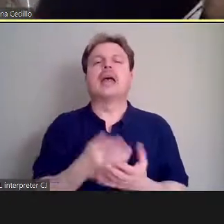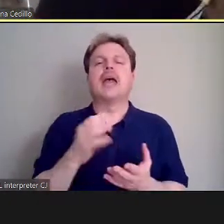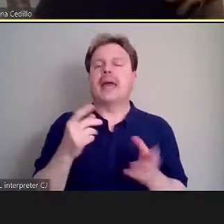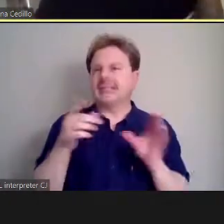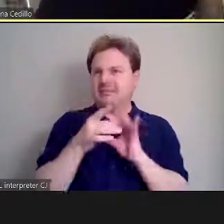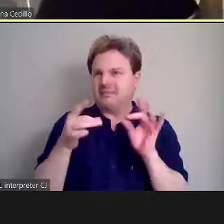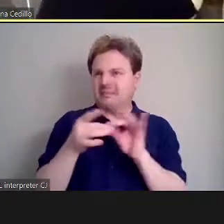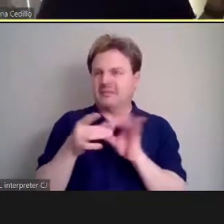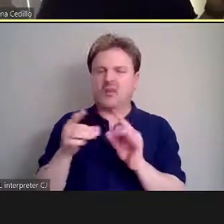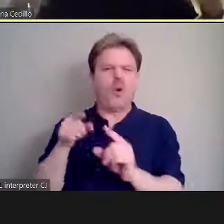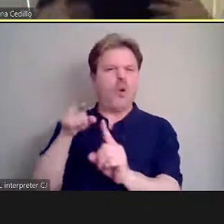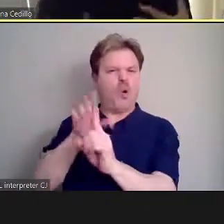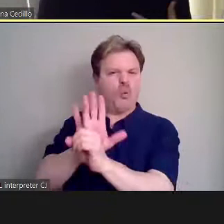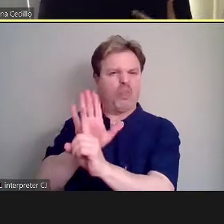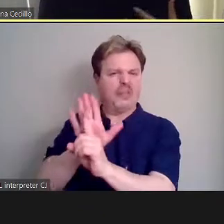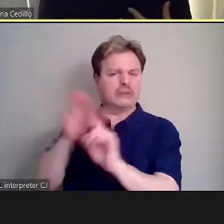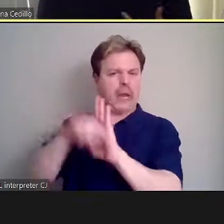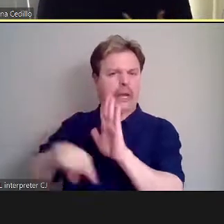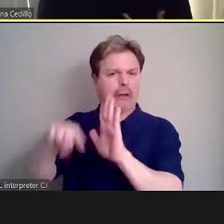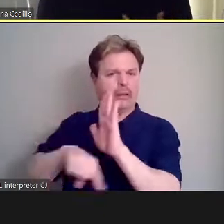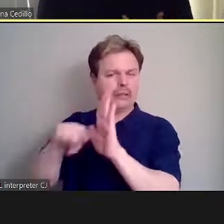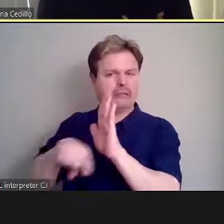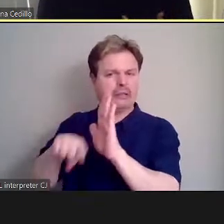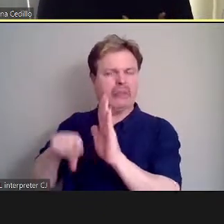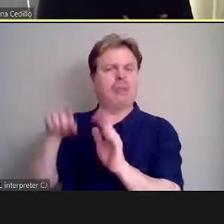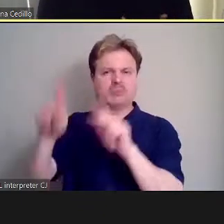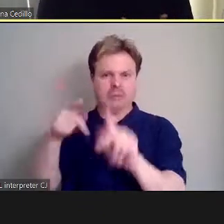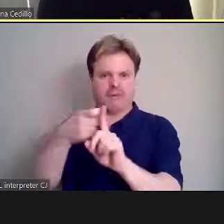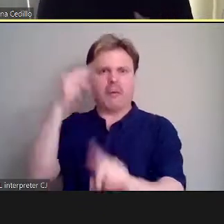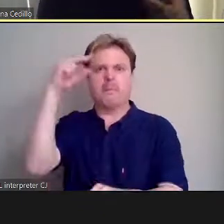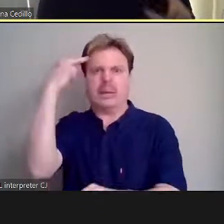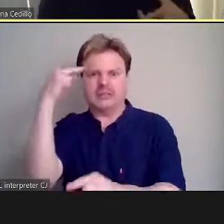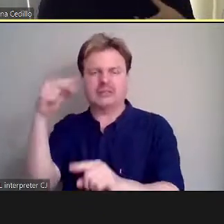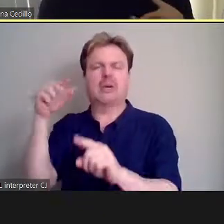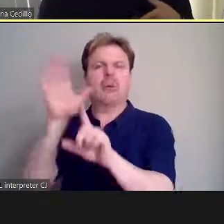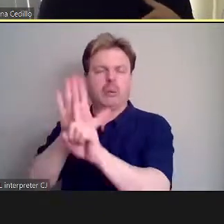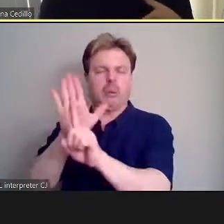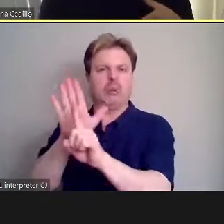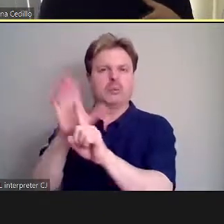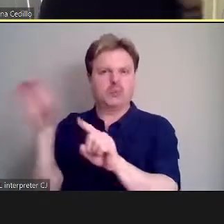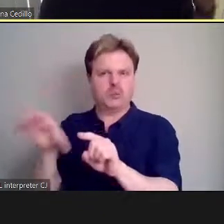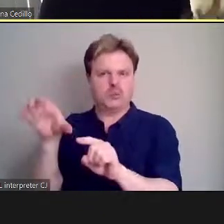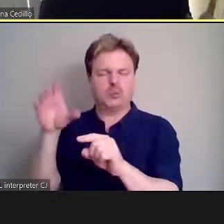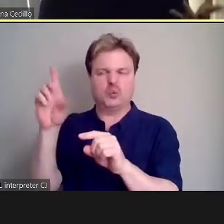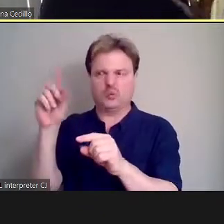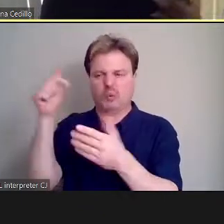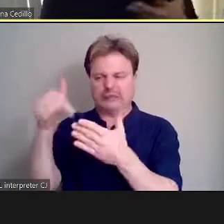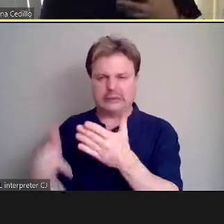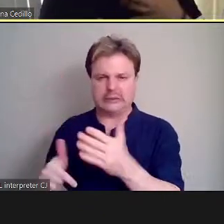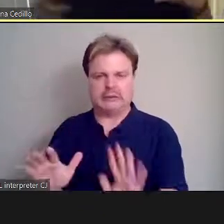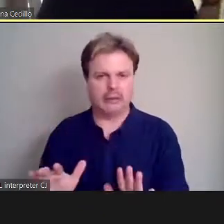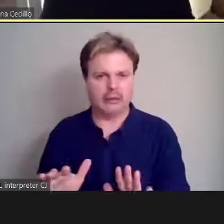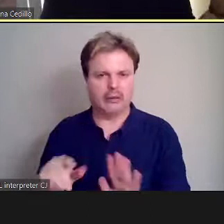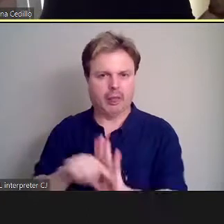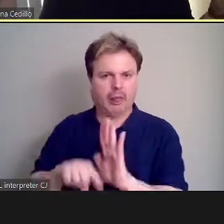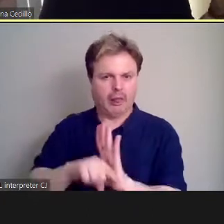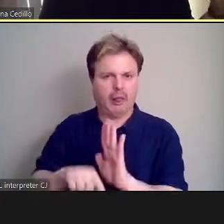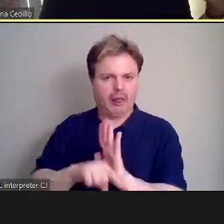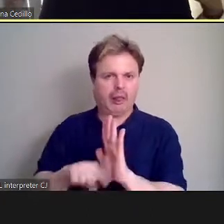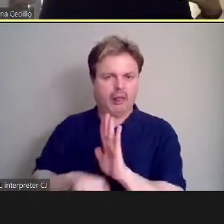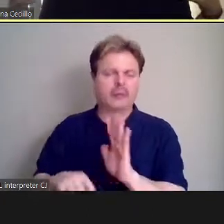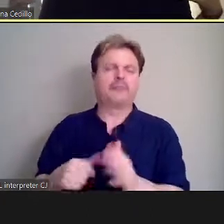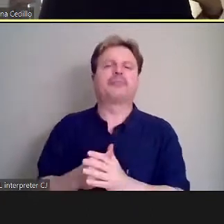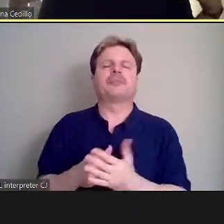do this and they do that. And as Adela tells us, if you look, if you do